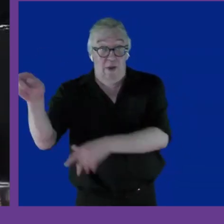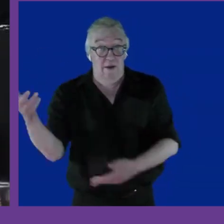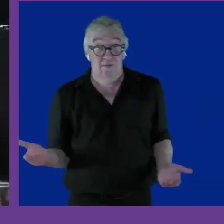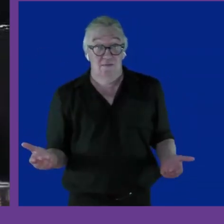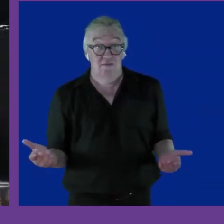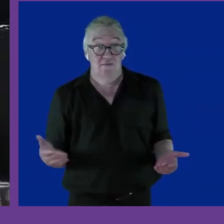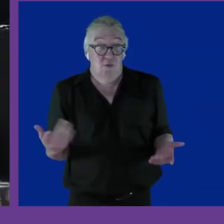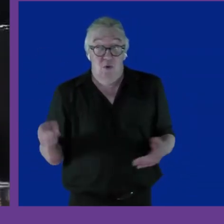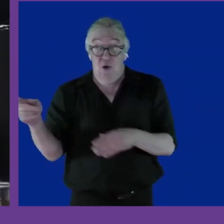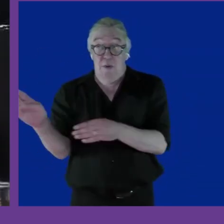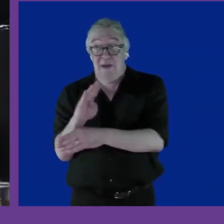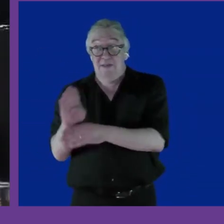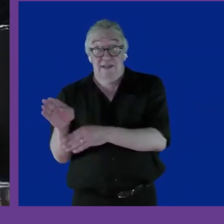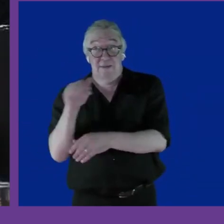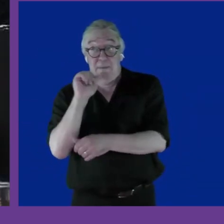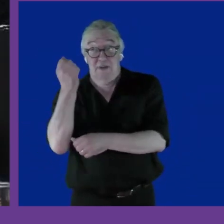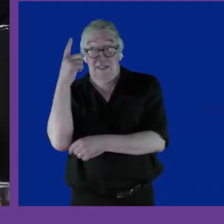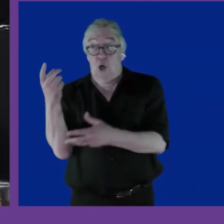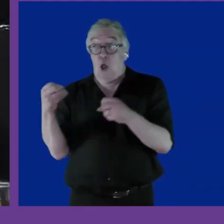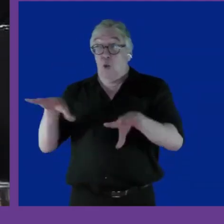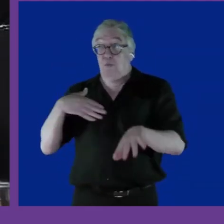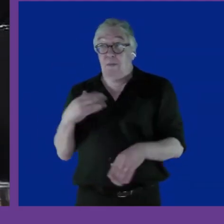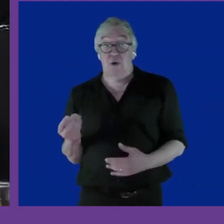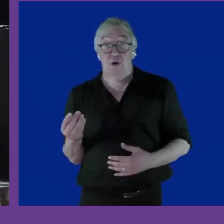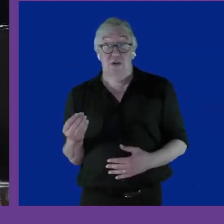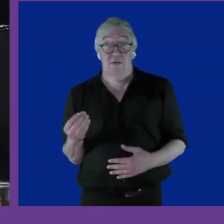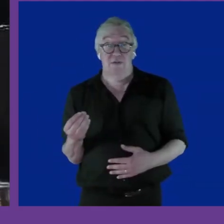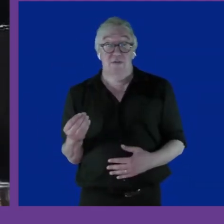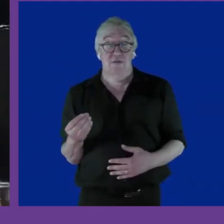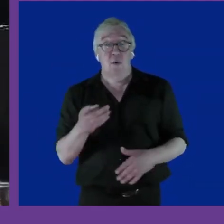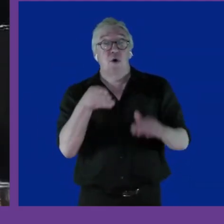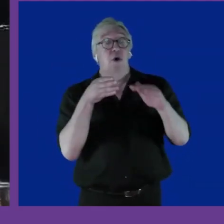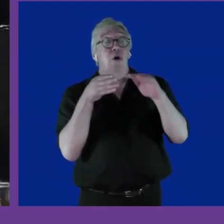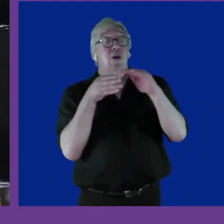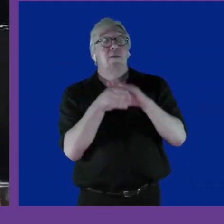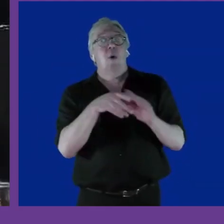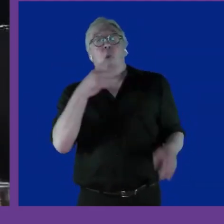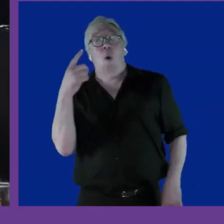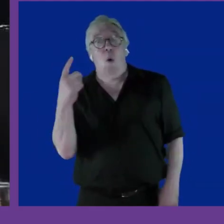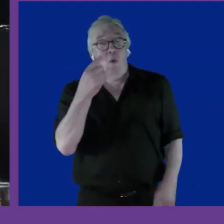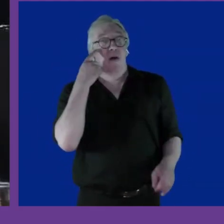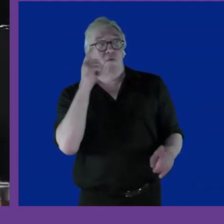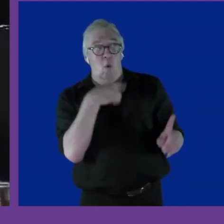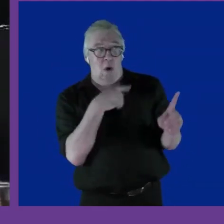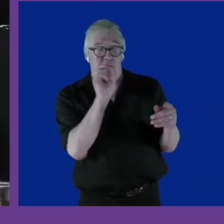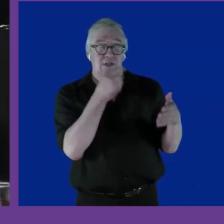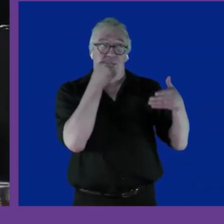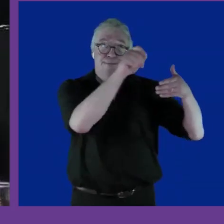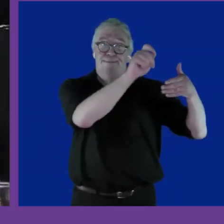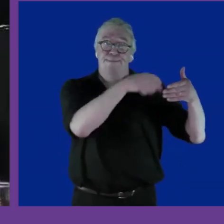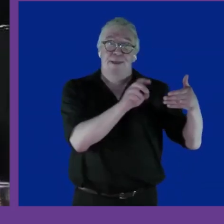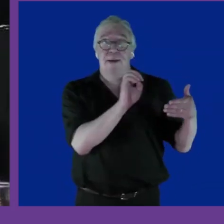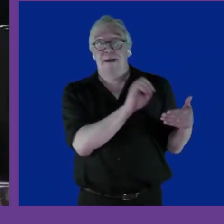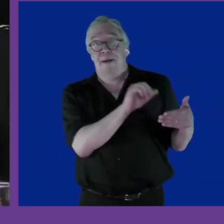to actually understand why we are doing this. And we're not just doing this to comply with the European Accessibility Act. And this is